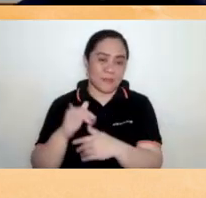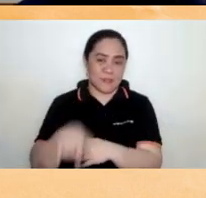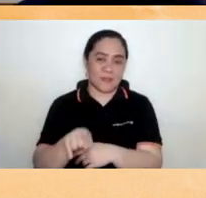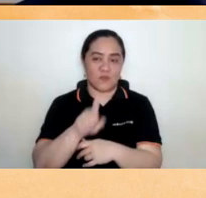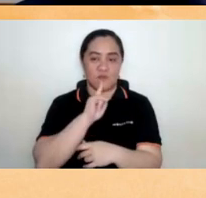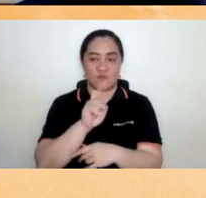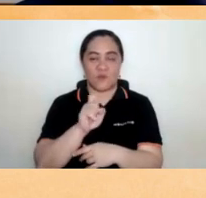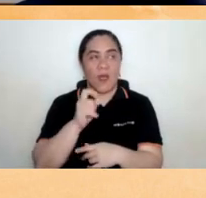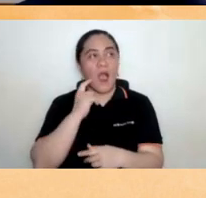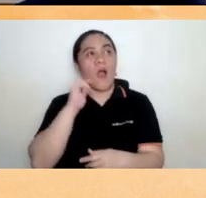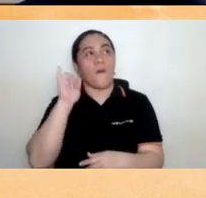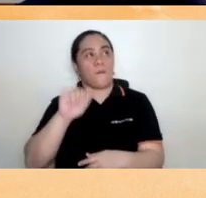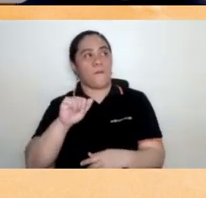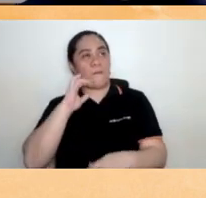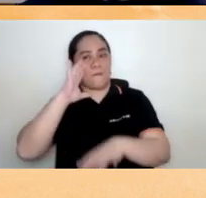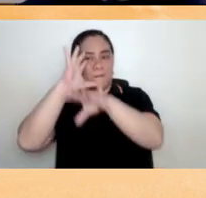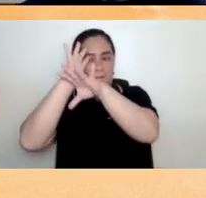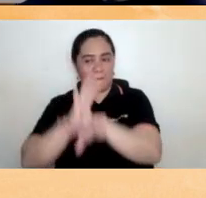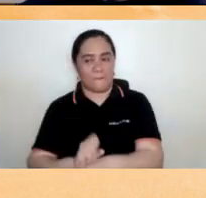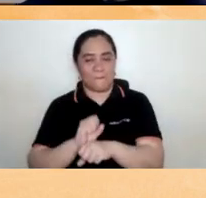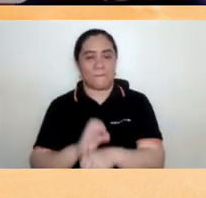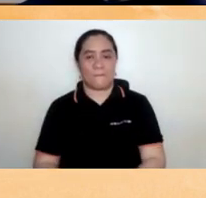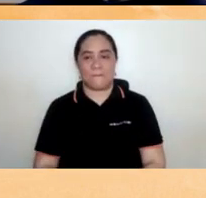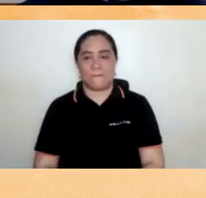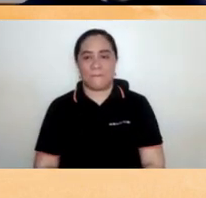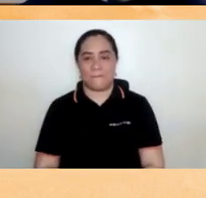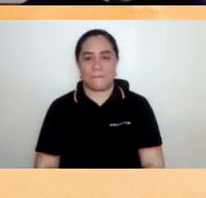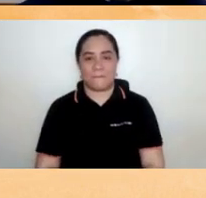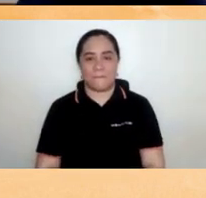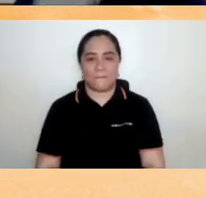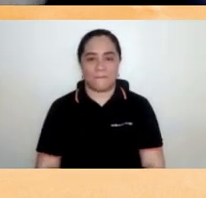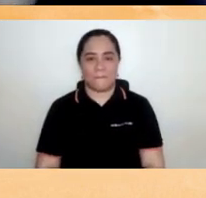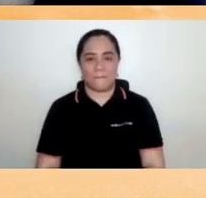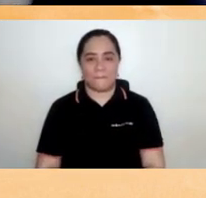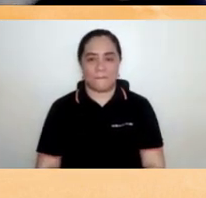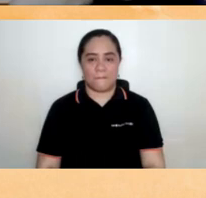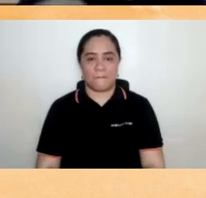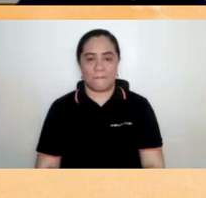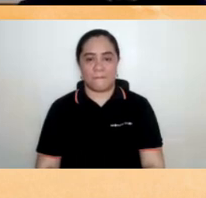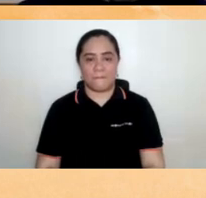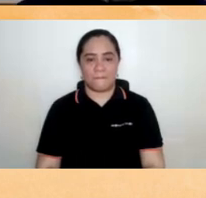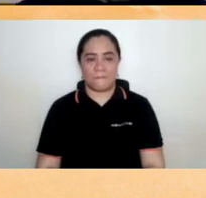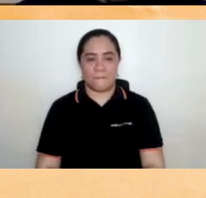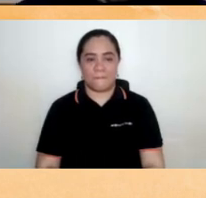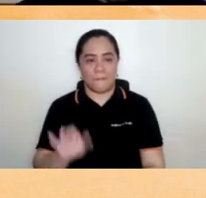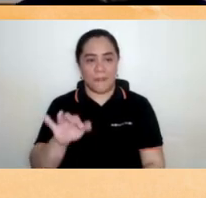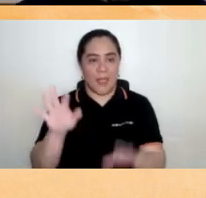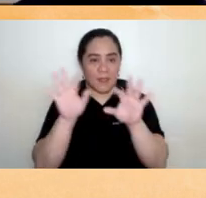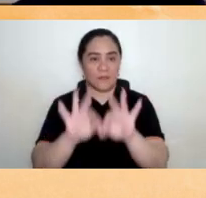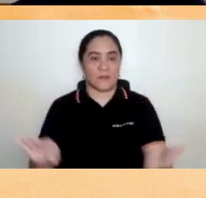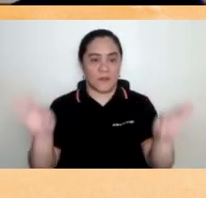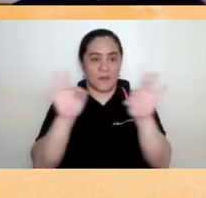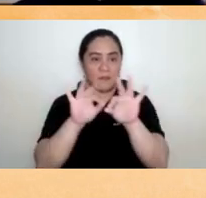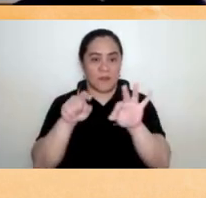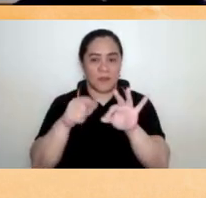up the habit faster. And so these are our key takeaways from this